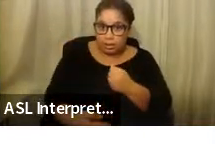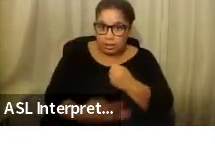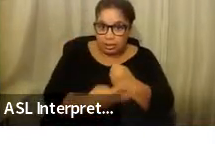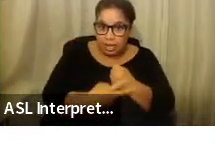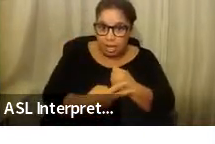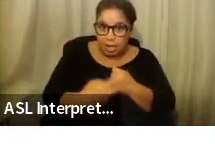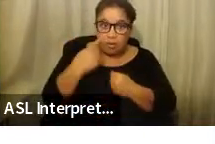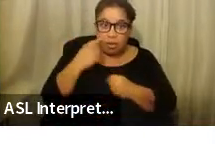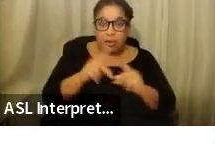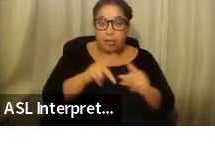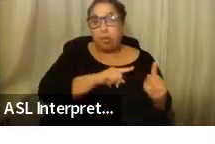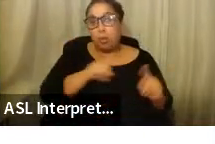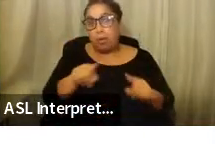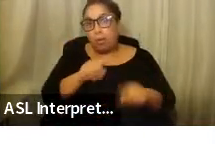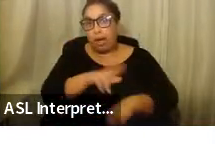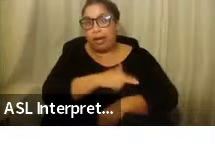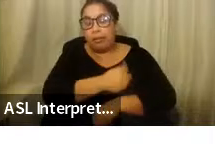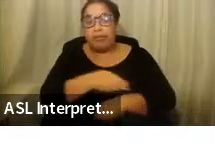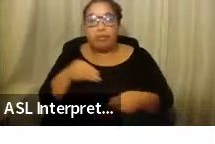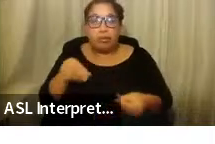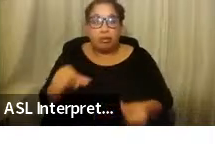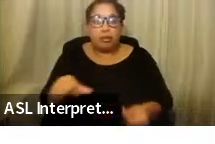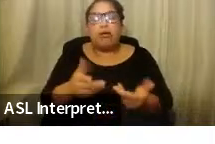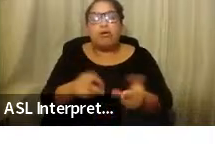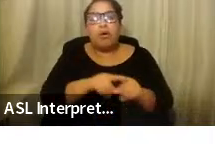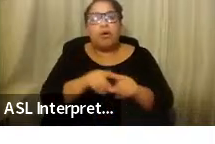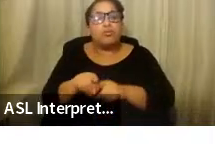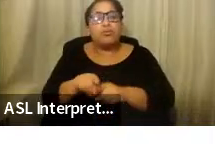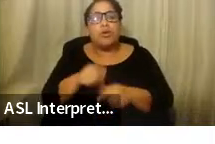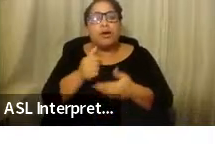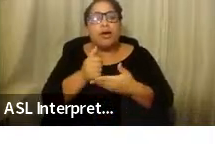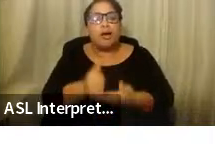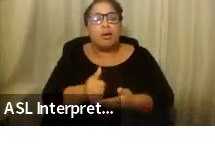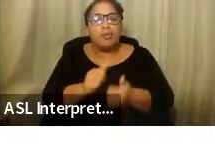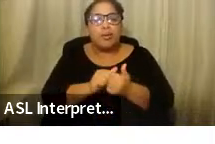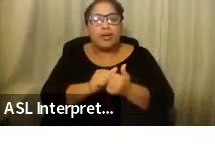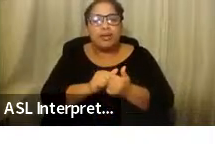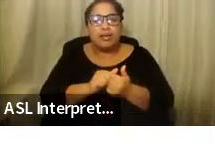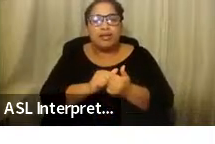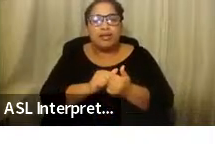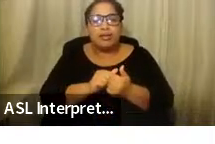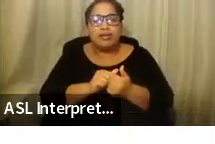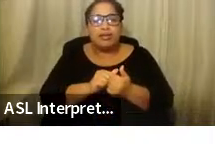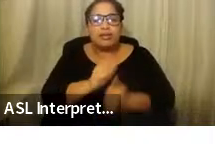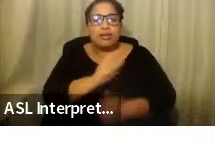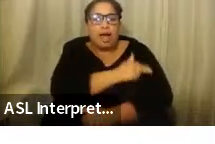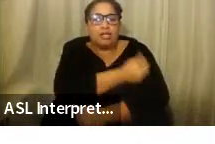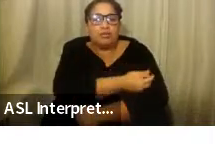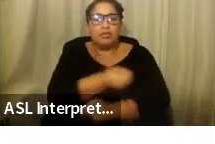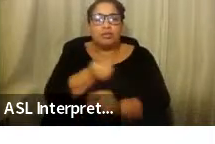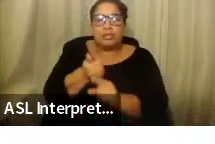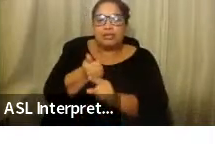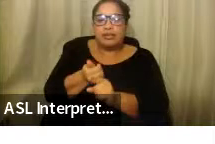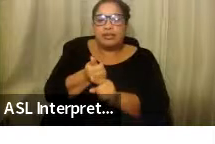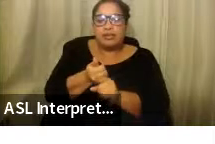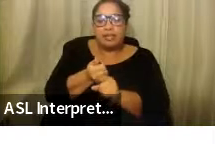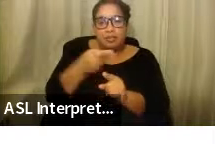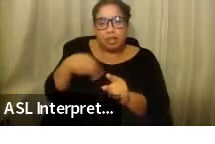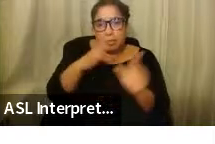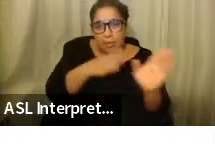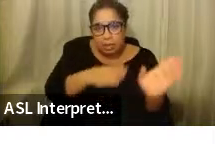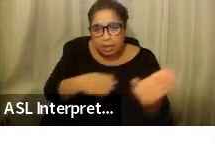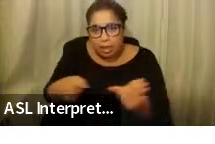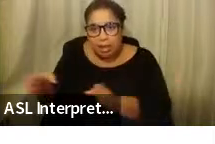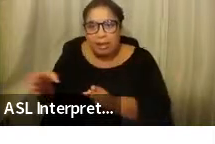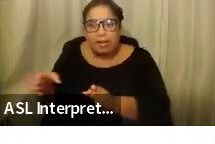who are going to the hospital. And also it makes it easier for the hospital planning and